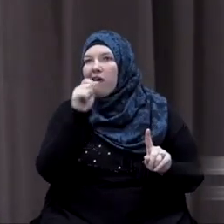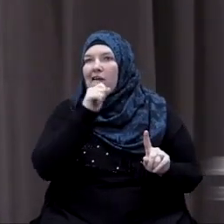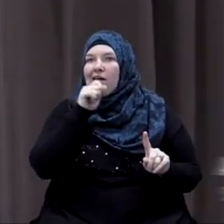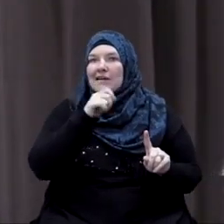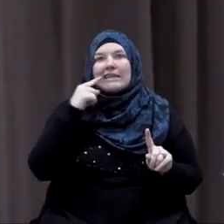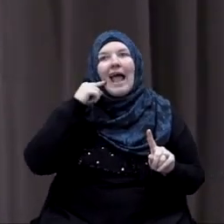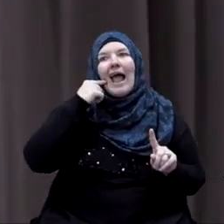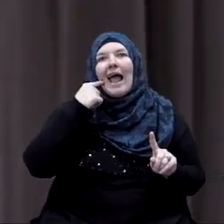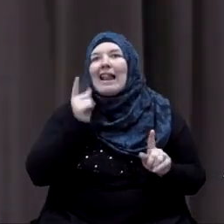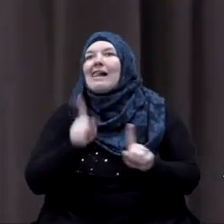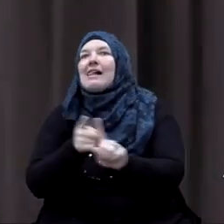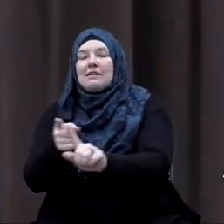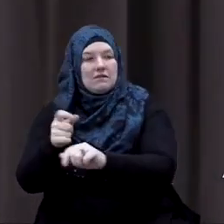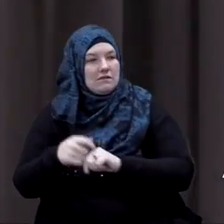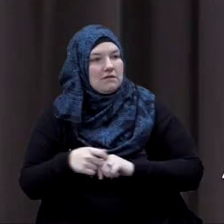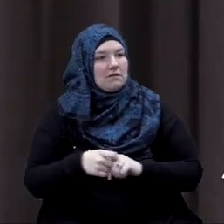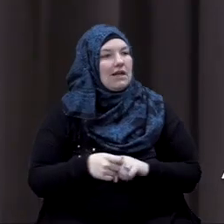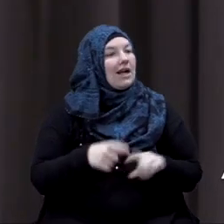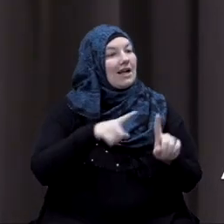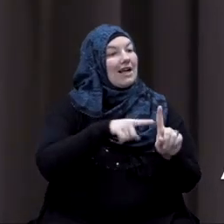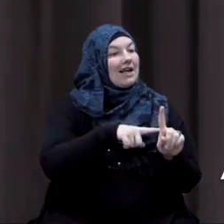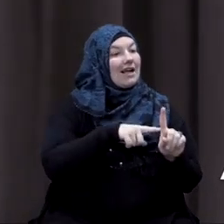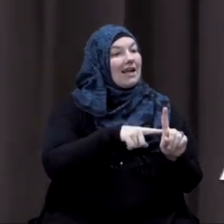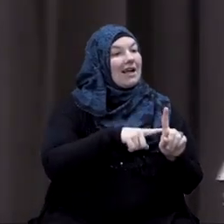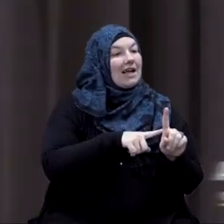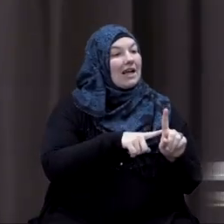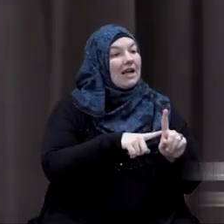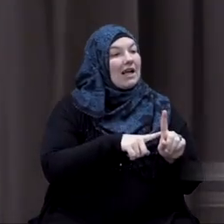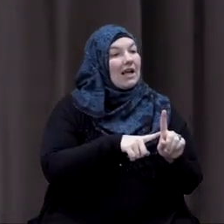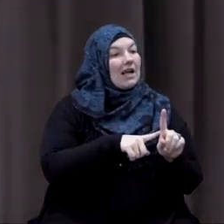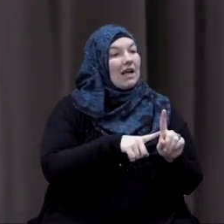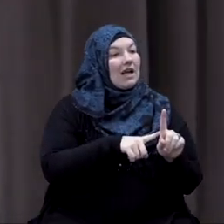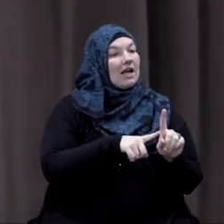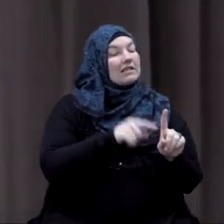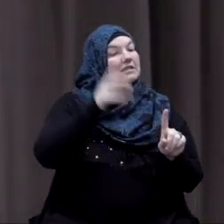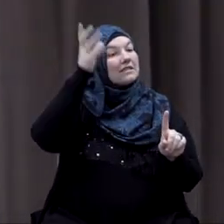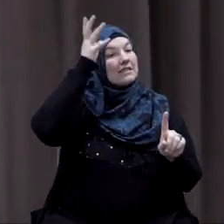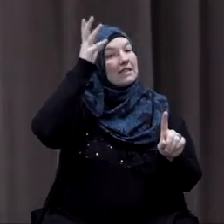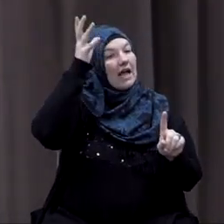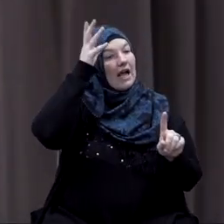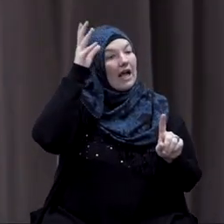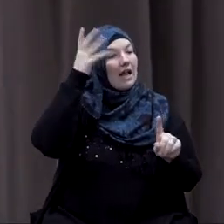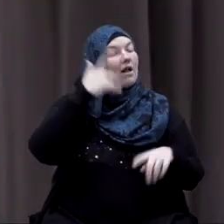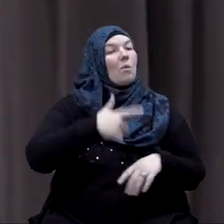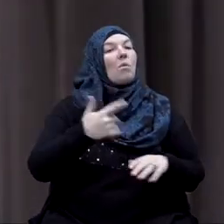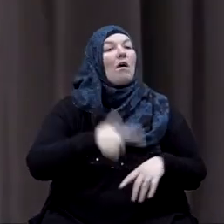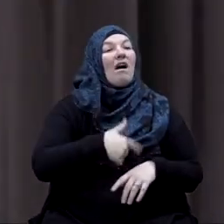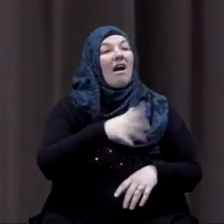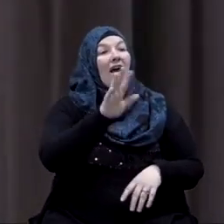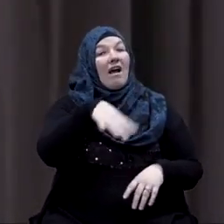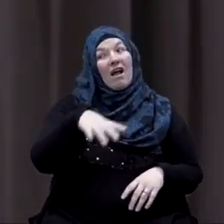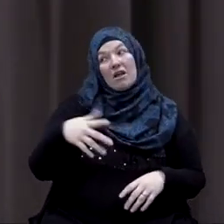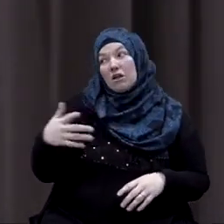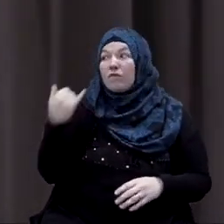He was not tempted by the latest car to agree to go to the mosque with his dad once every other